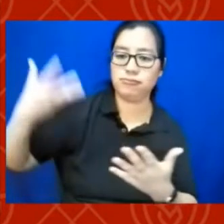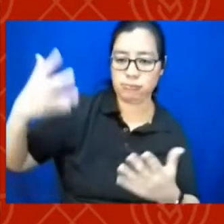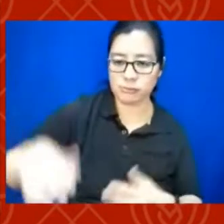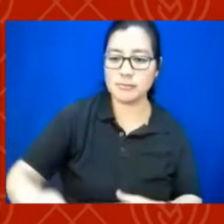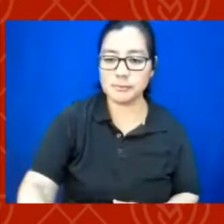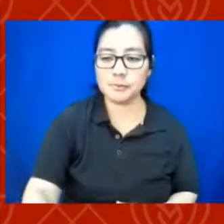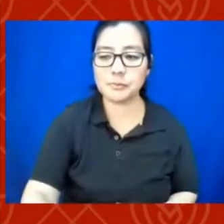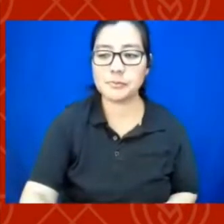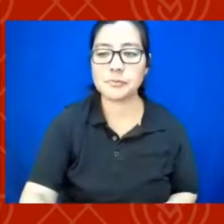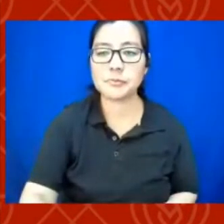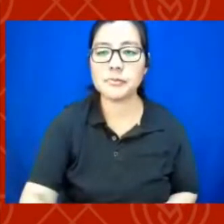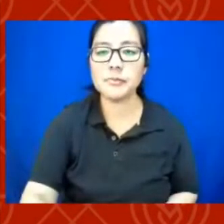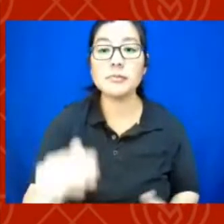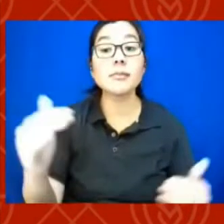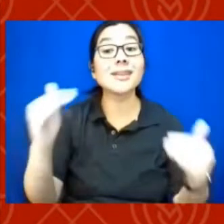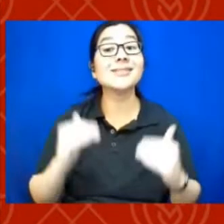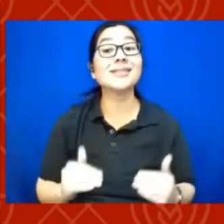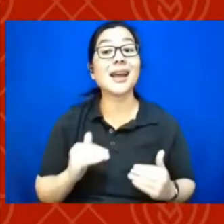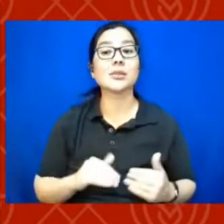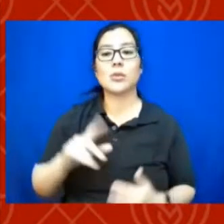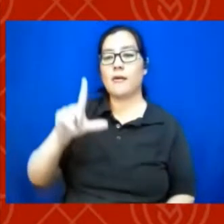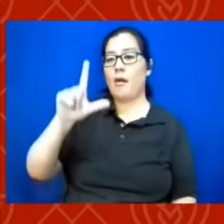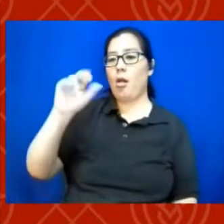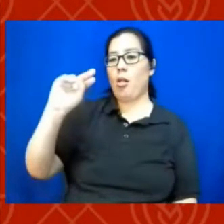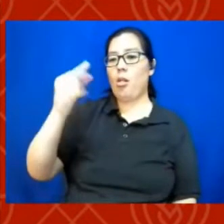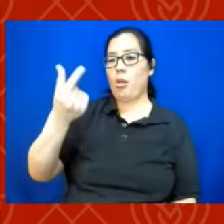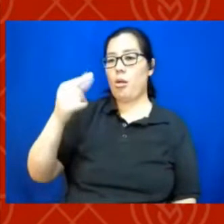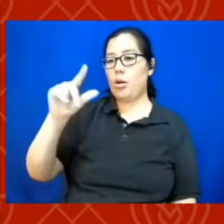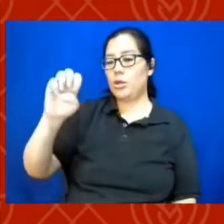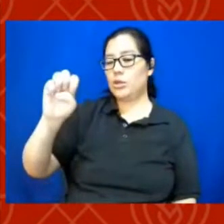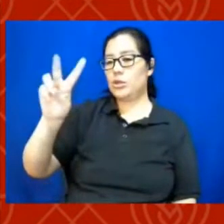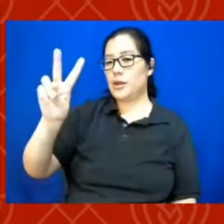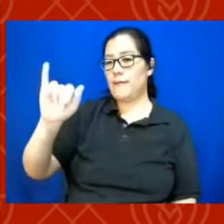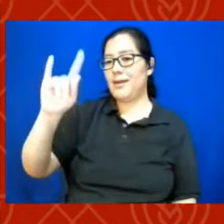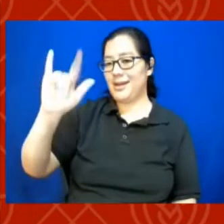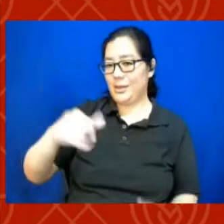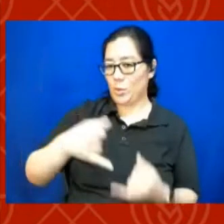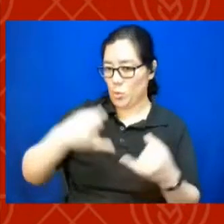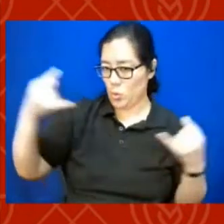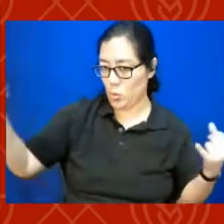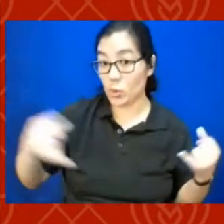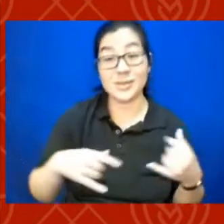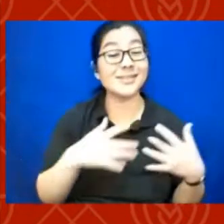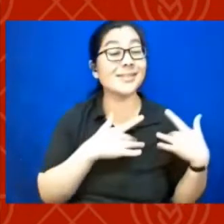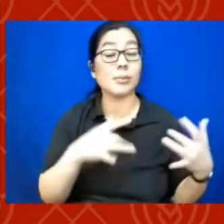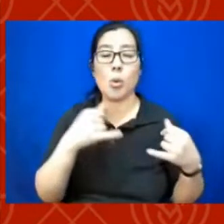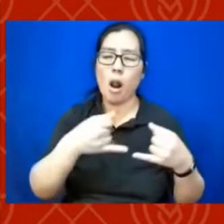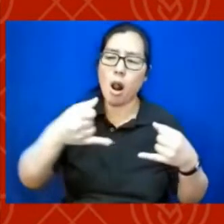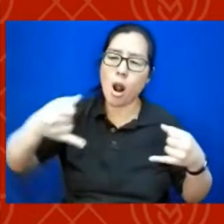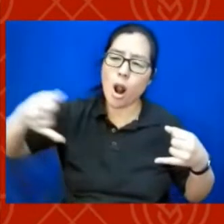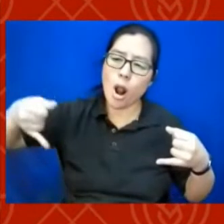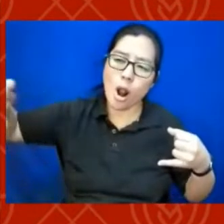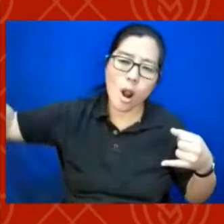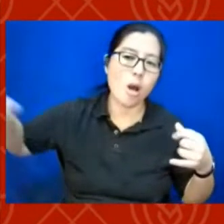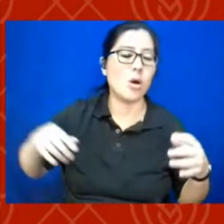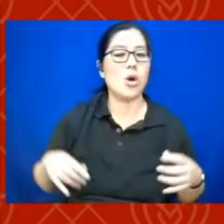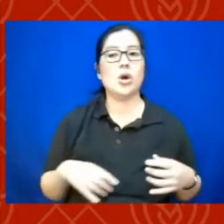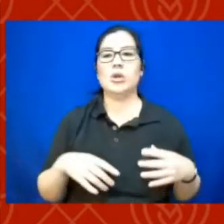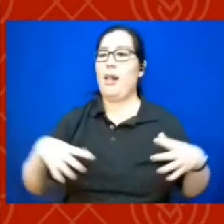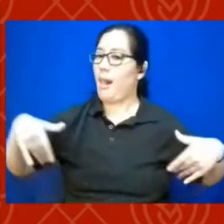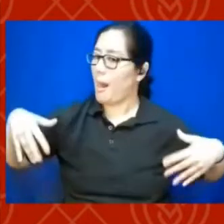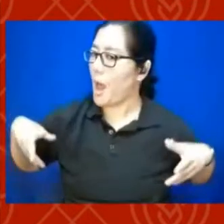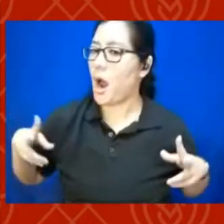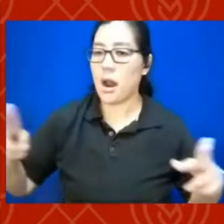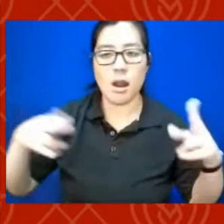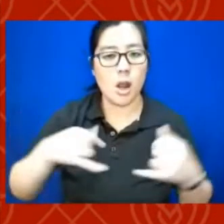The next dish we have are longevity noodles. This dish consists of long uncut noodles, and they can be prepared in a variety of different ways, such